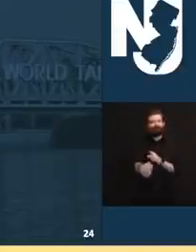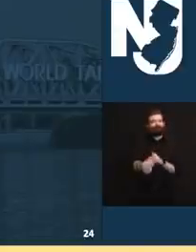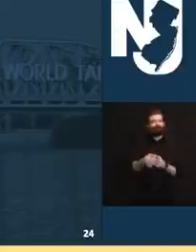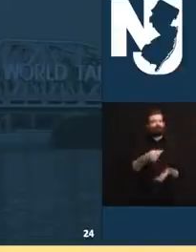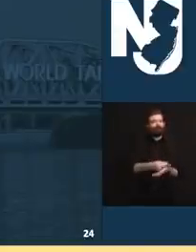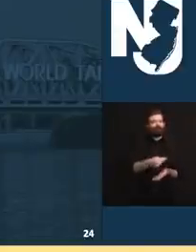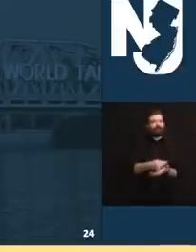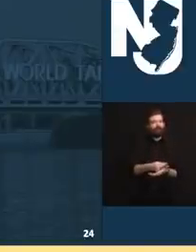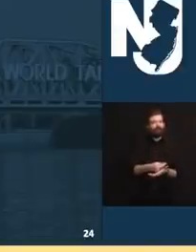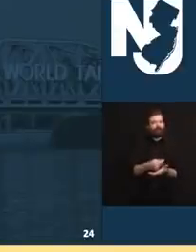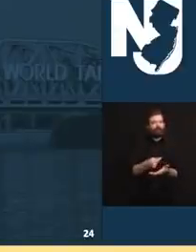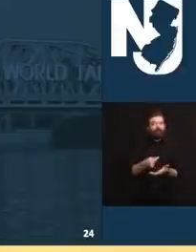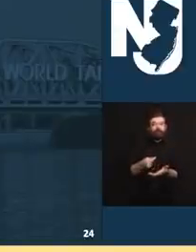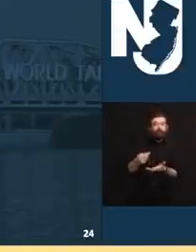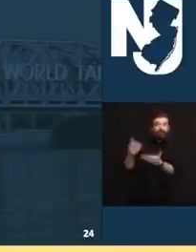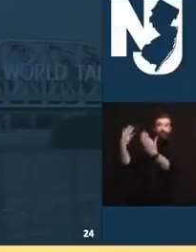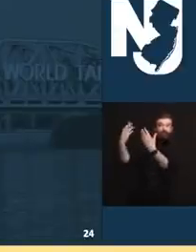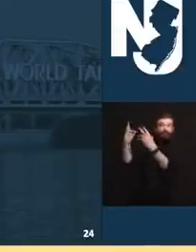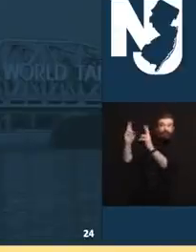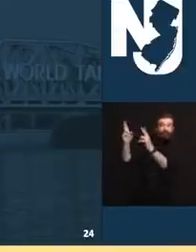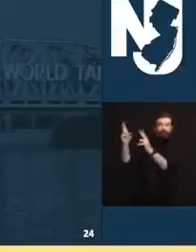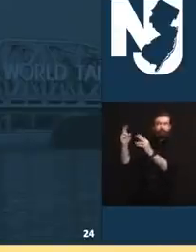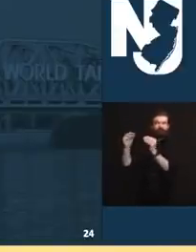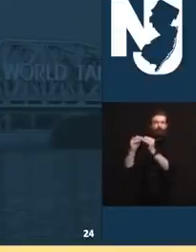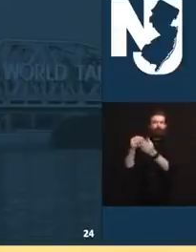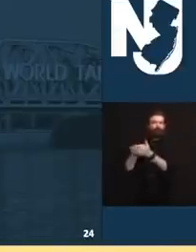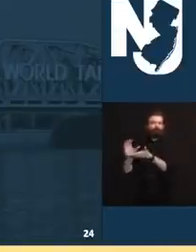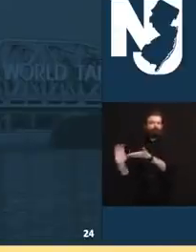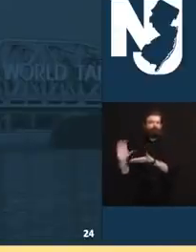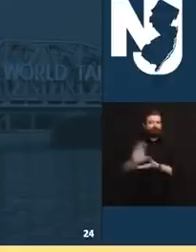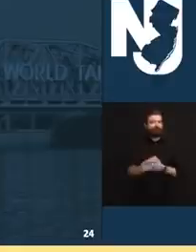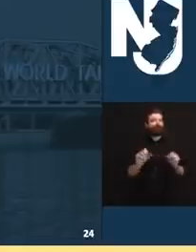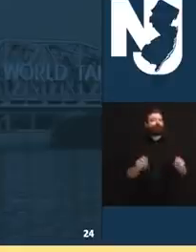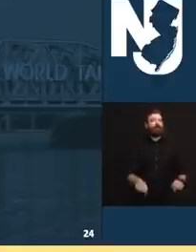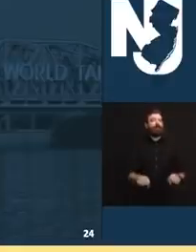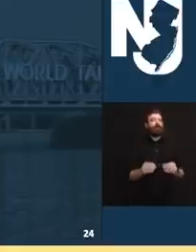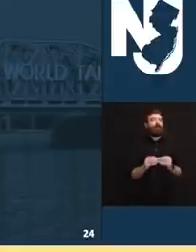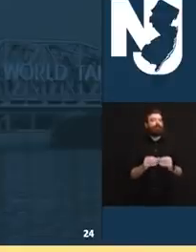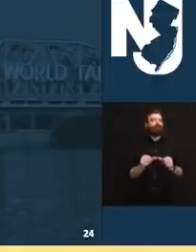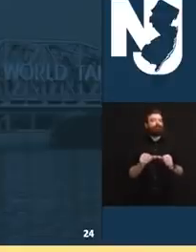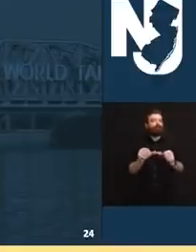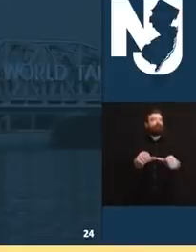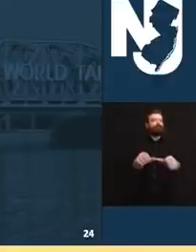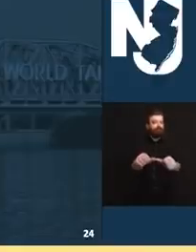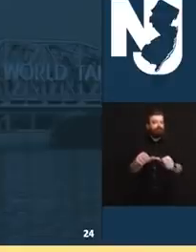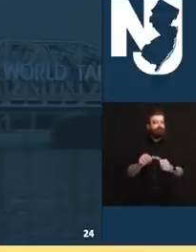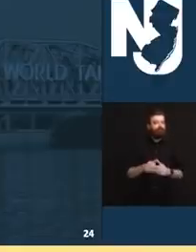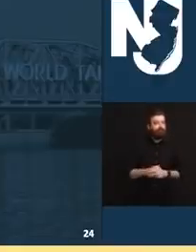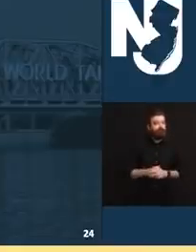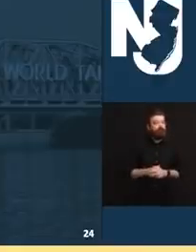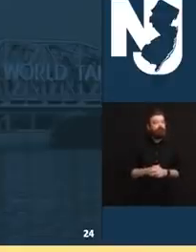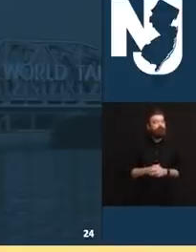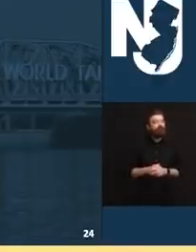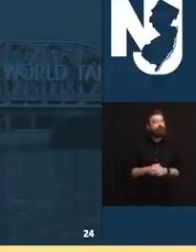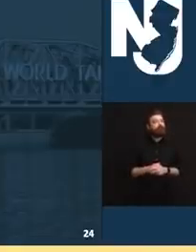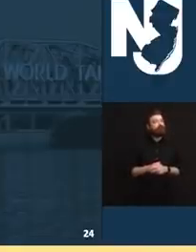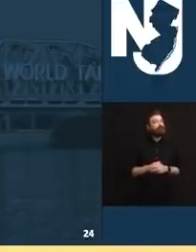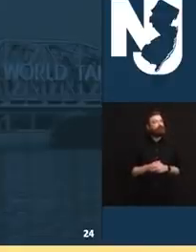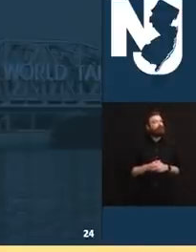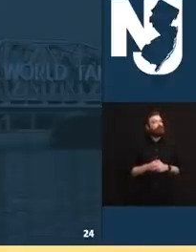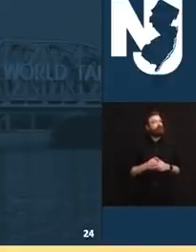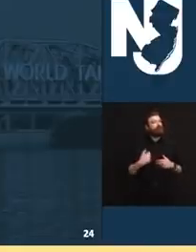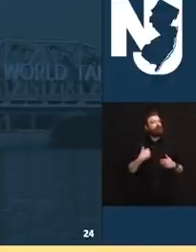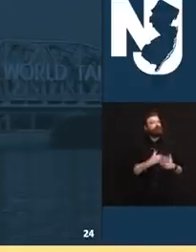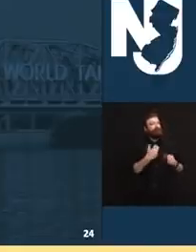Robasera Angelo and his entire team, who continue to do all that they can to reach every eligible worker to ensure they receive every penny